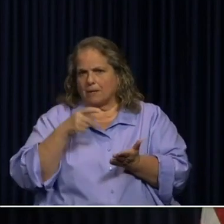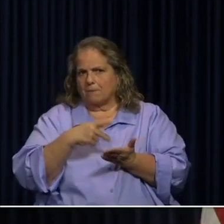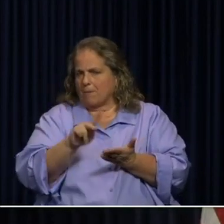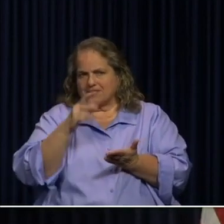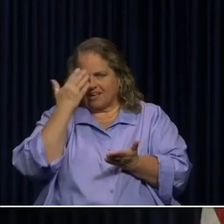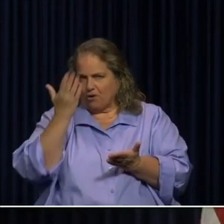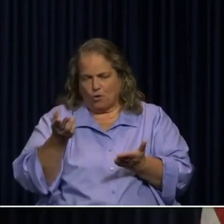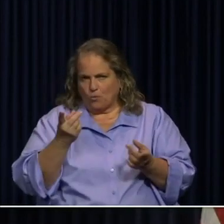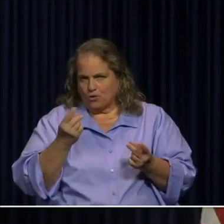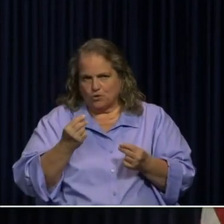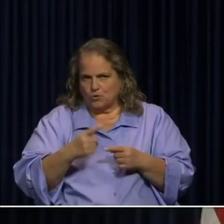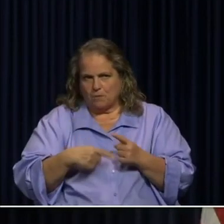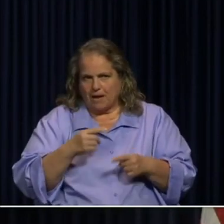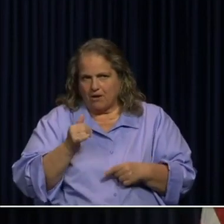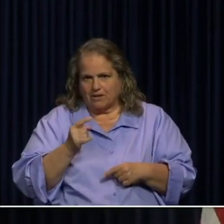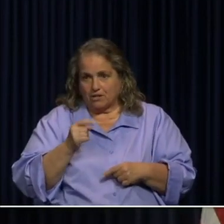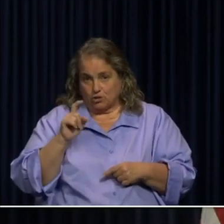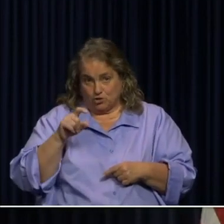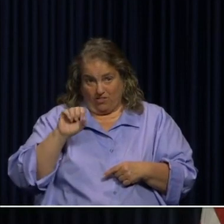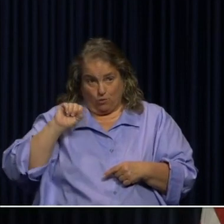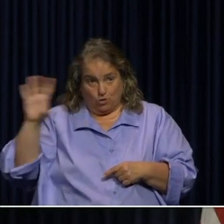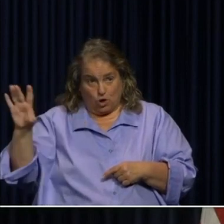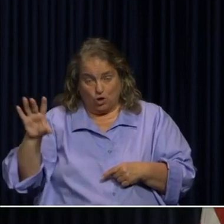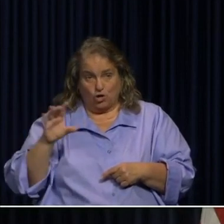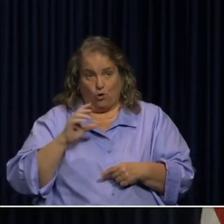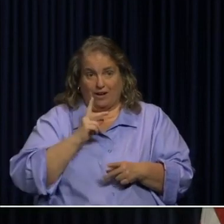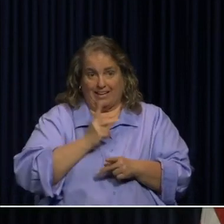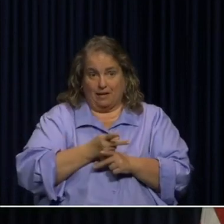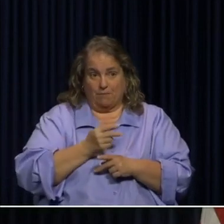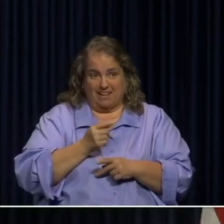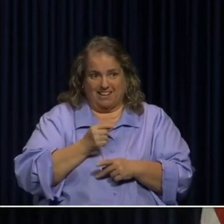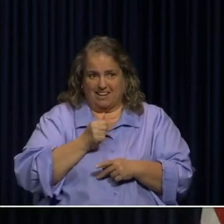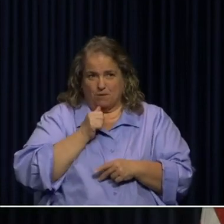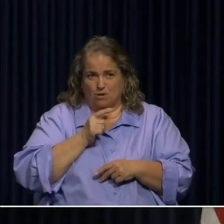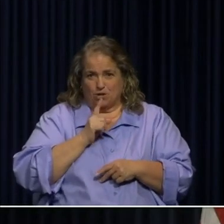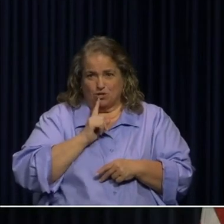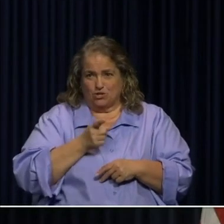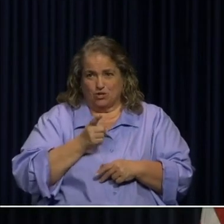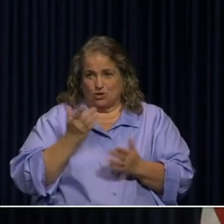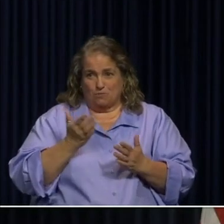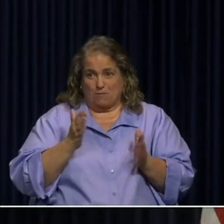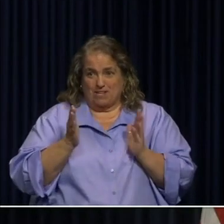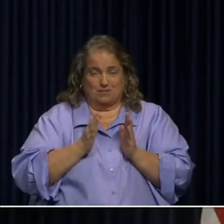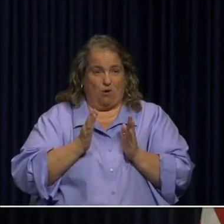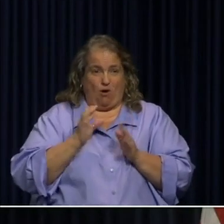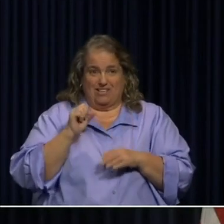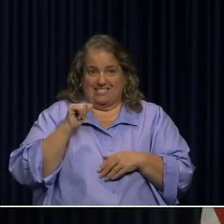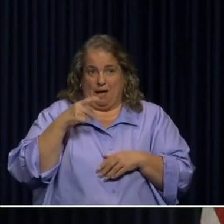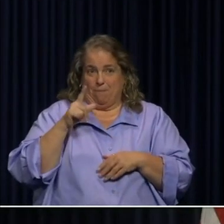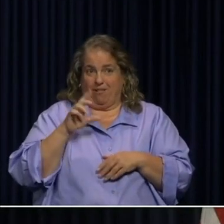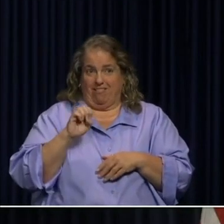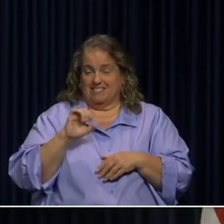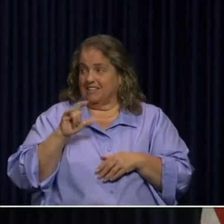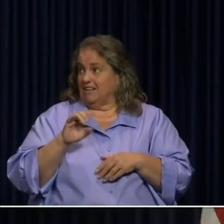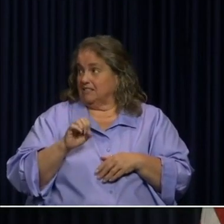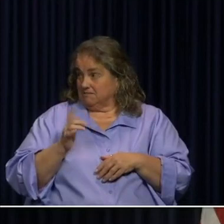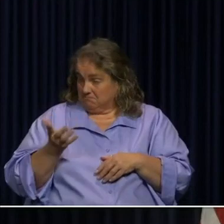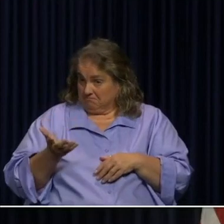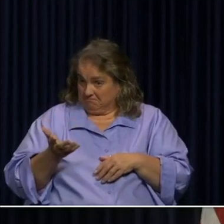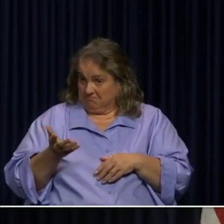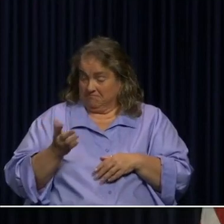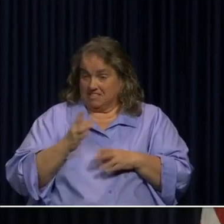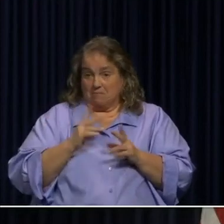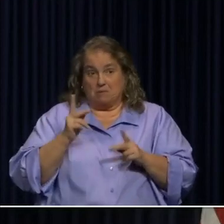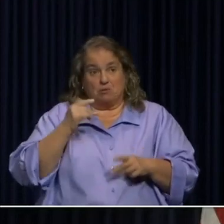what to do about it. They should return it or keep it. I'm not sure. This may be a small sample size. So the question is, there have been some people